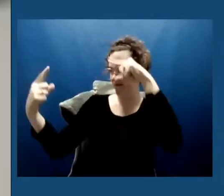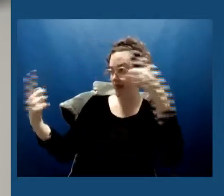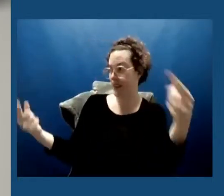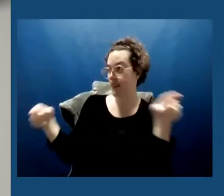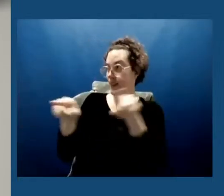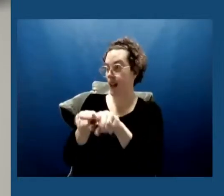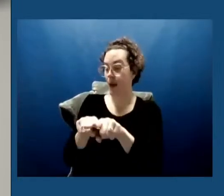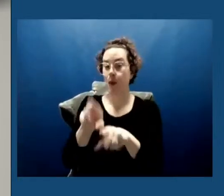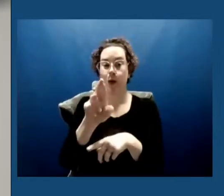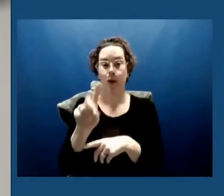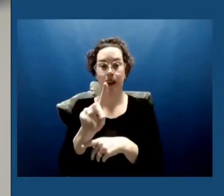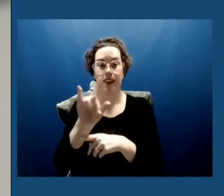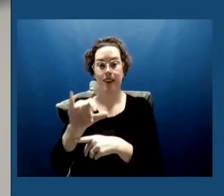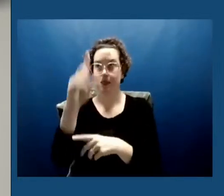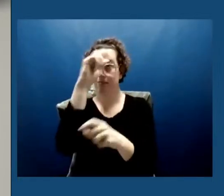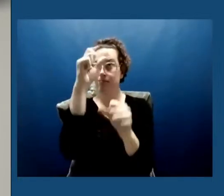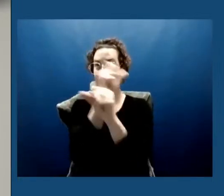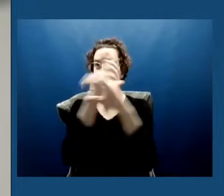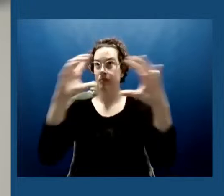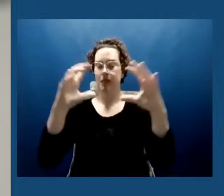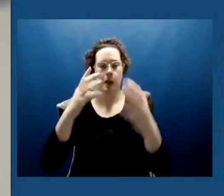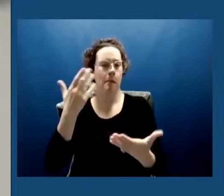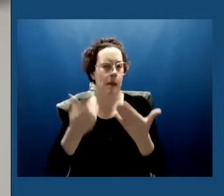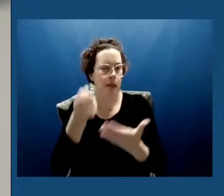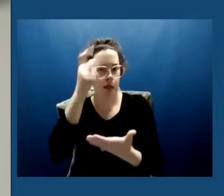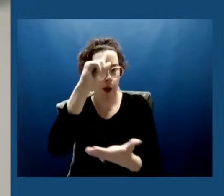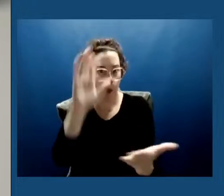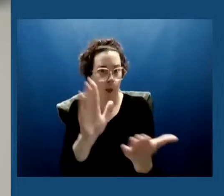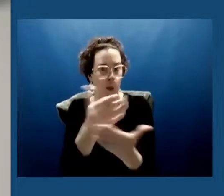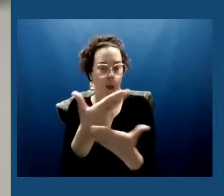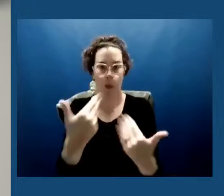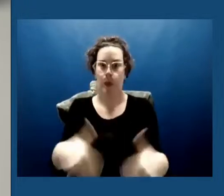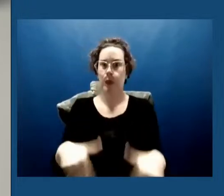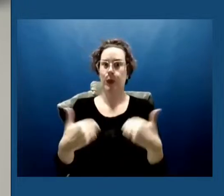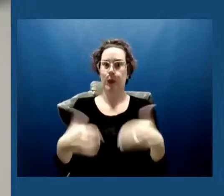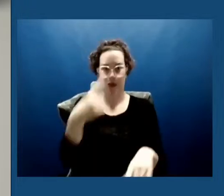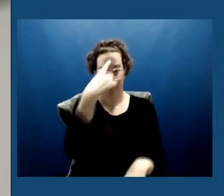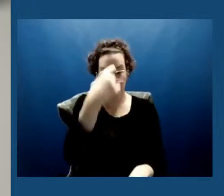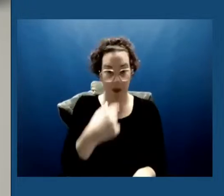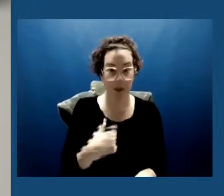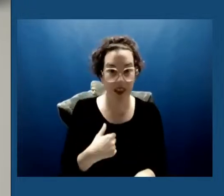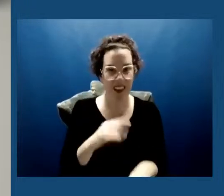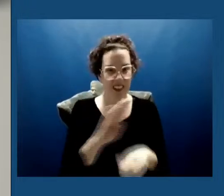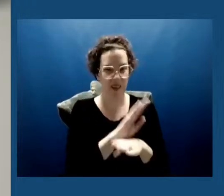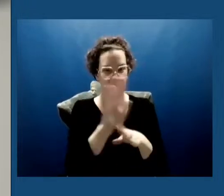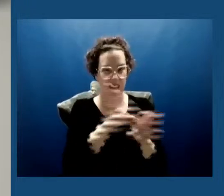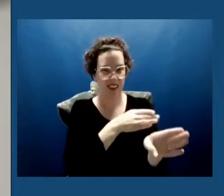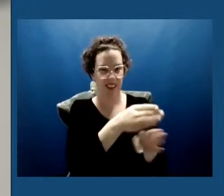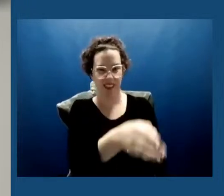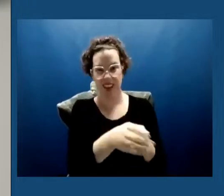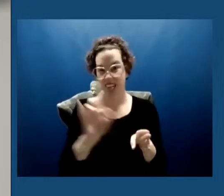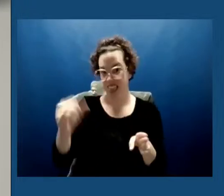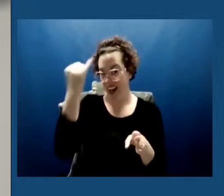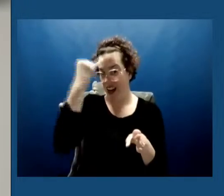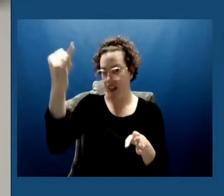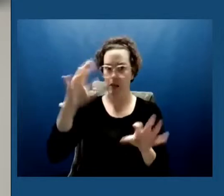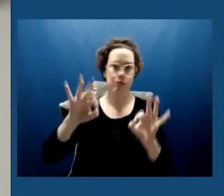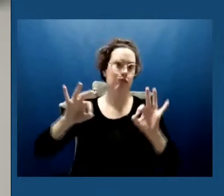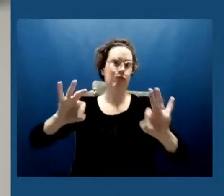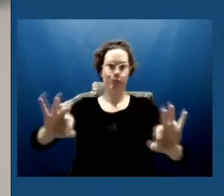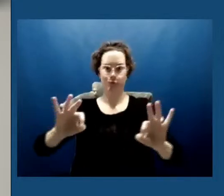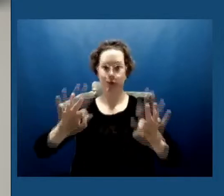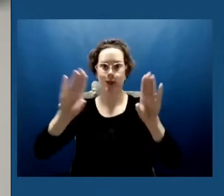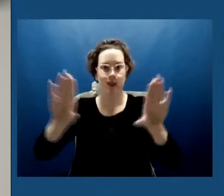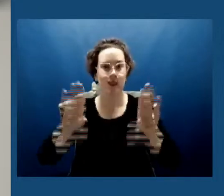vision. Maybe it was crazy for me in the business world. Actually, ideas like that aren't crazy. Like we're